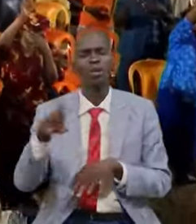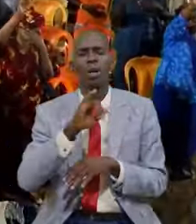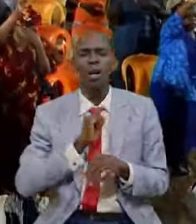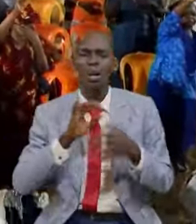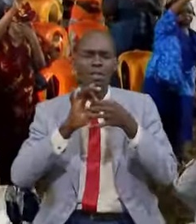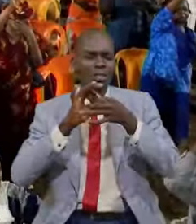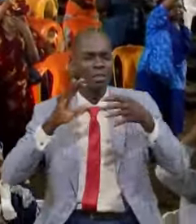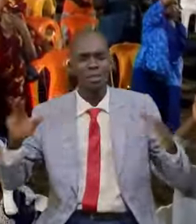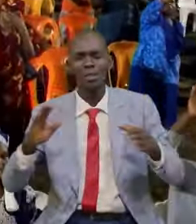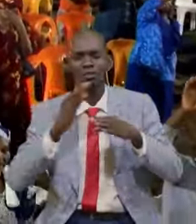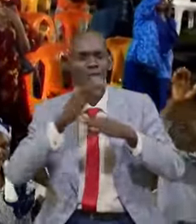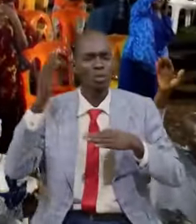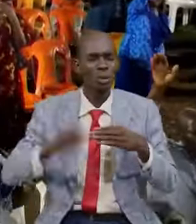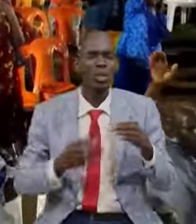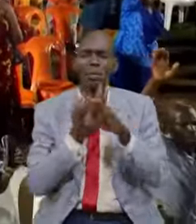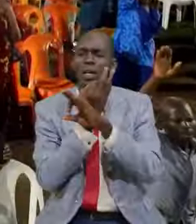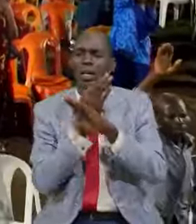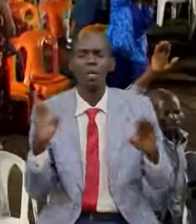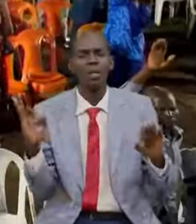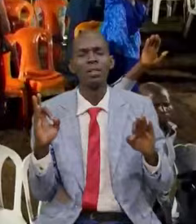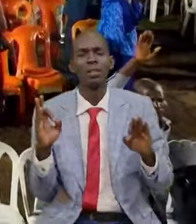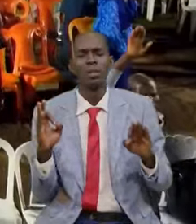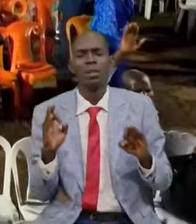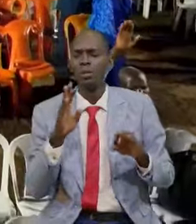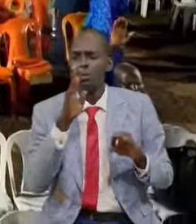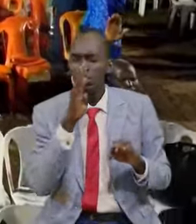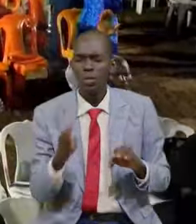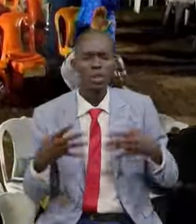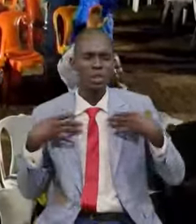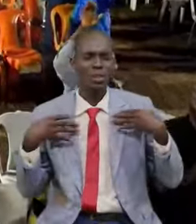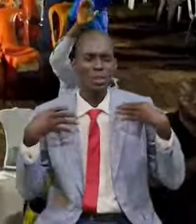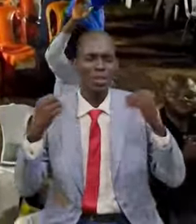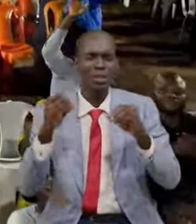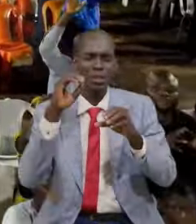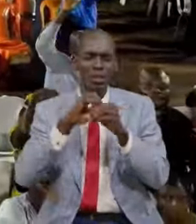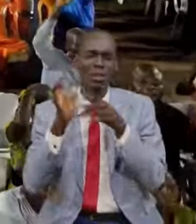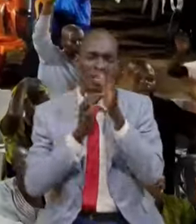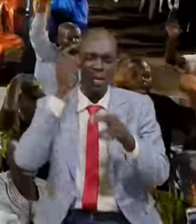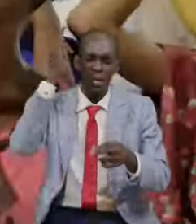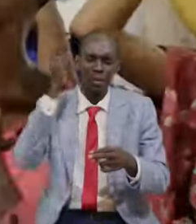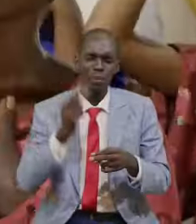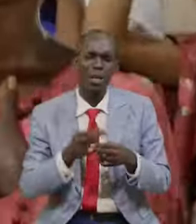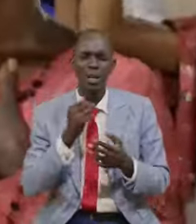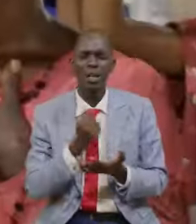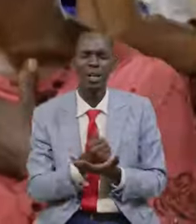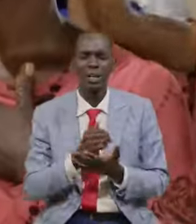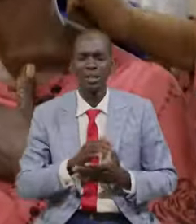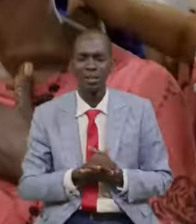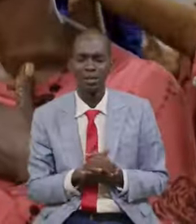release total freedom. Be healed in Jesus' name.